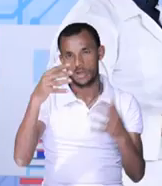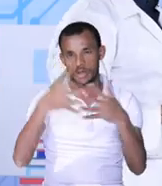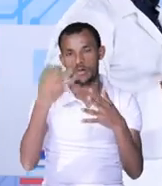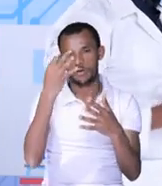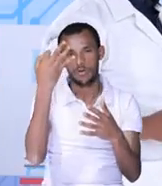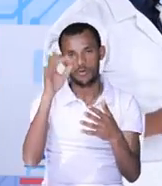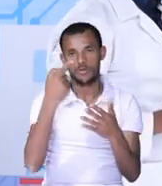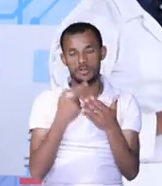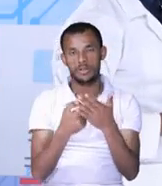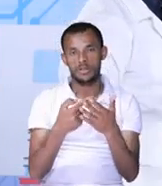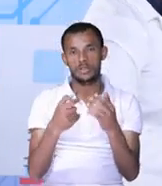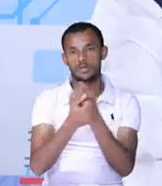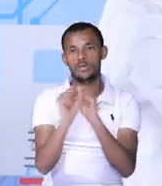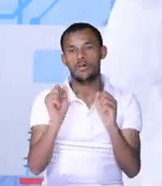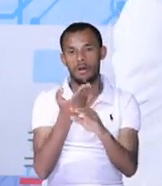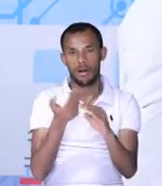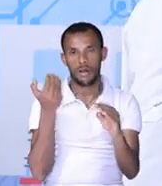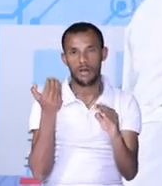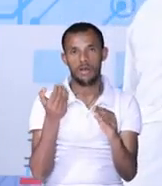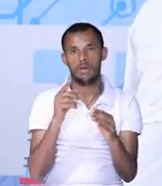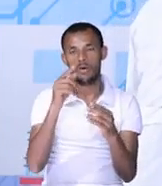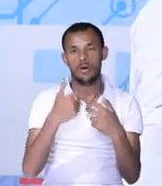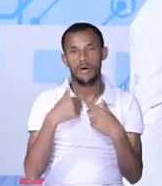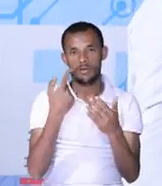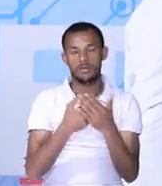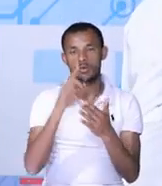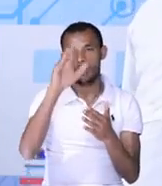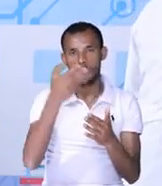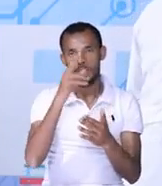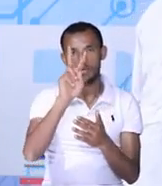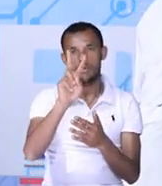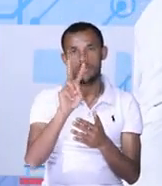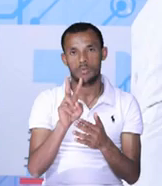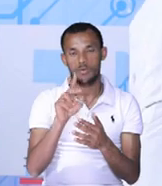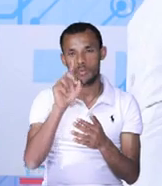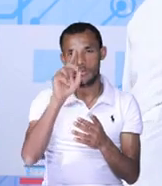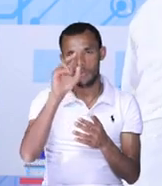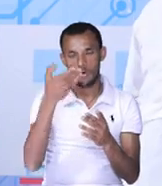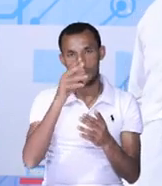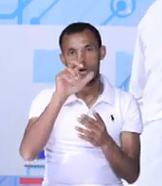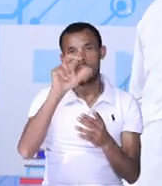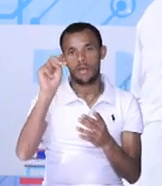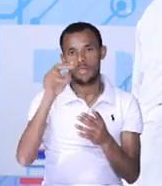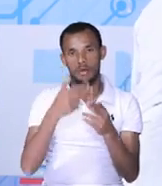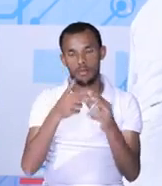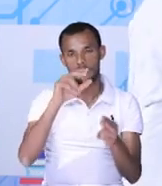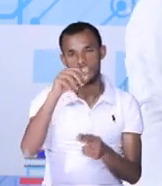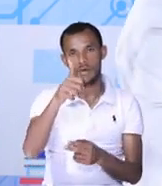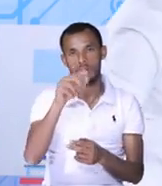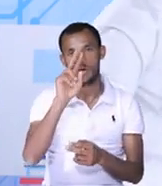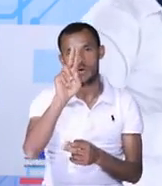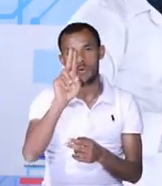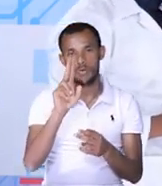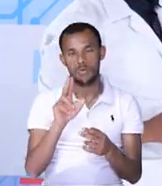this, just we have solved earlier. So we have this 1 over 2, 1 over ln 10 times